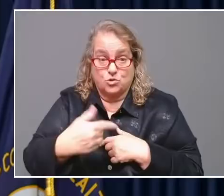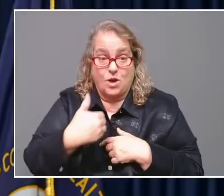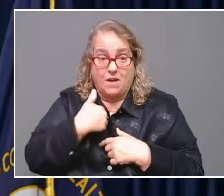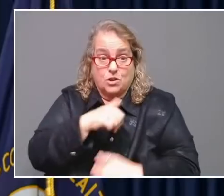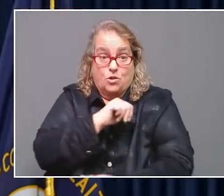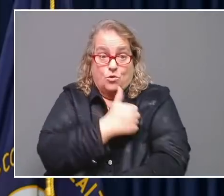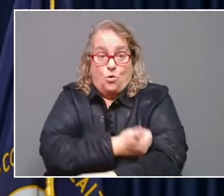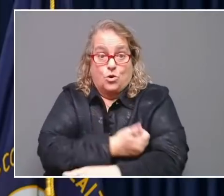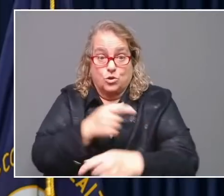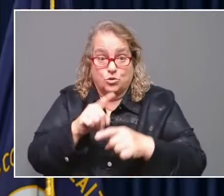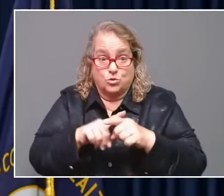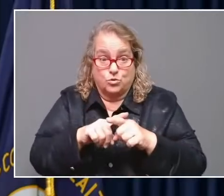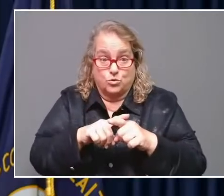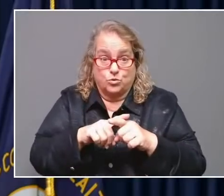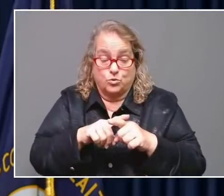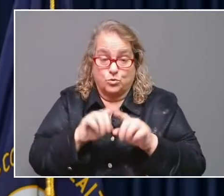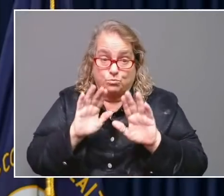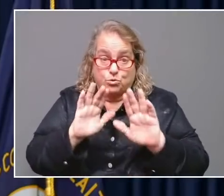mandates?